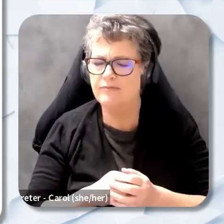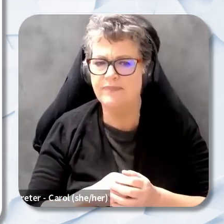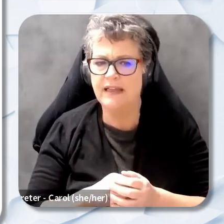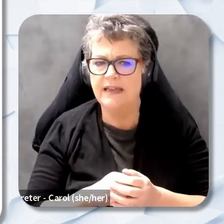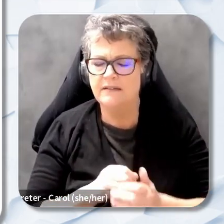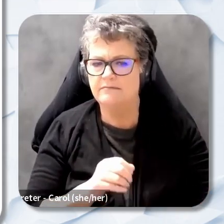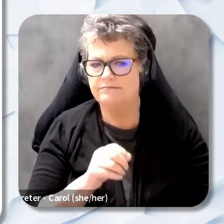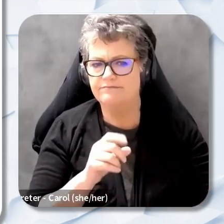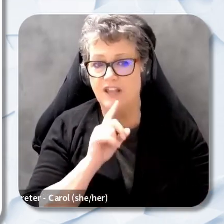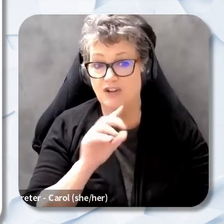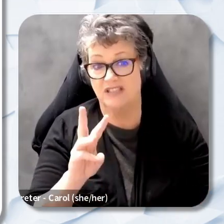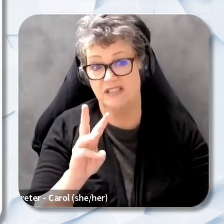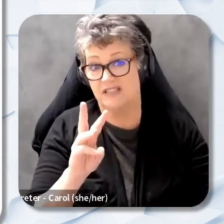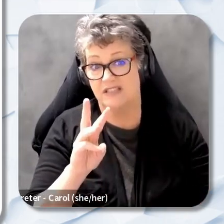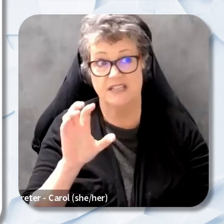there is